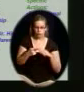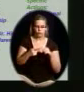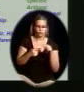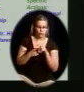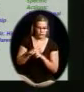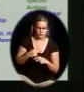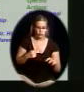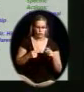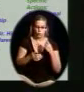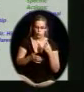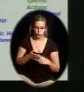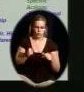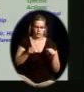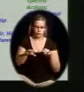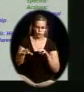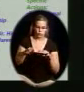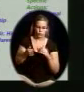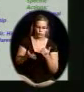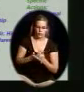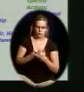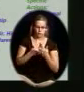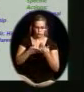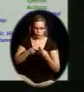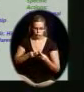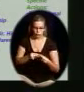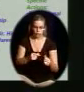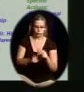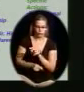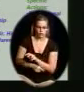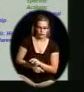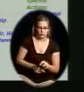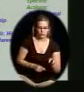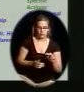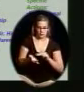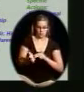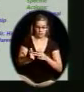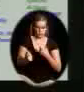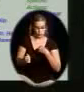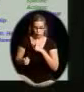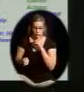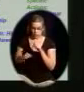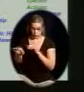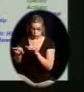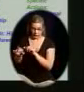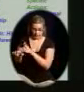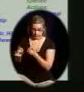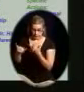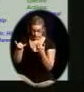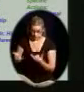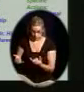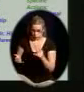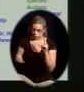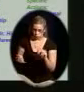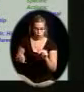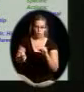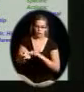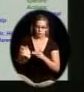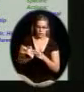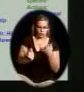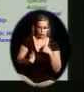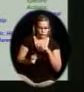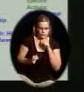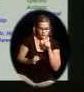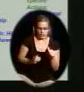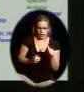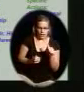what can we do to create a seamless, comprehensive transition program? Does it mean we're not doing anything on transitions now? No. But it means we're not quite